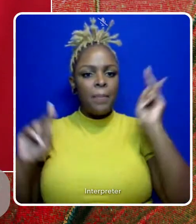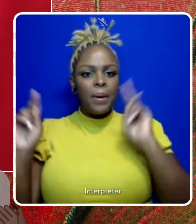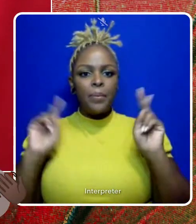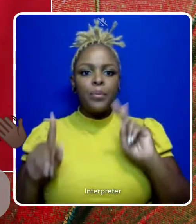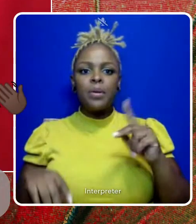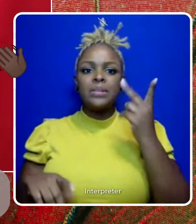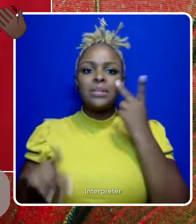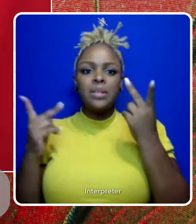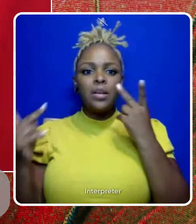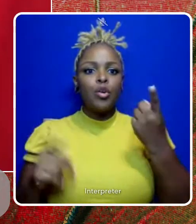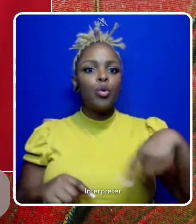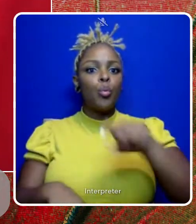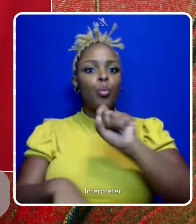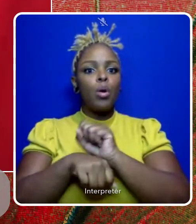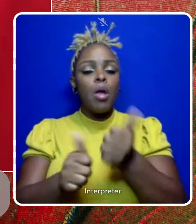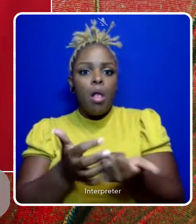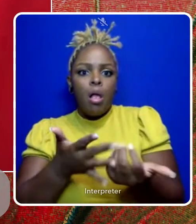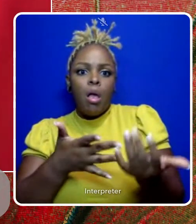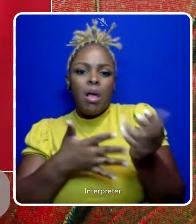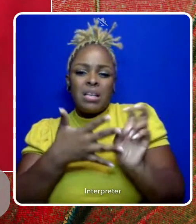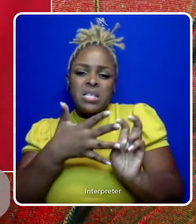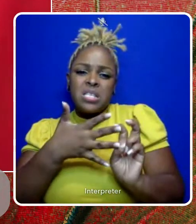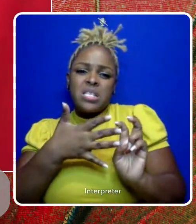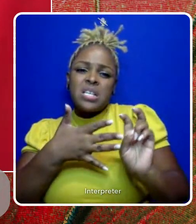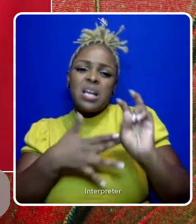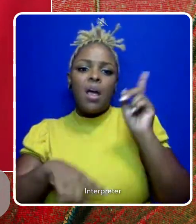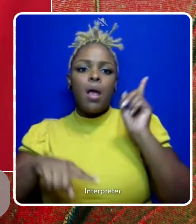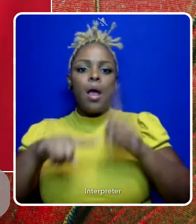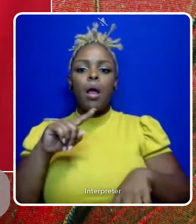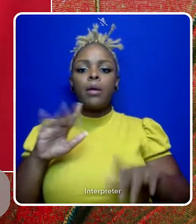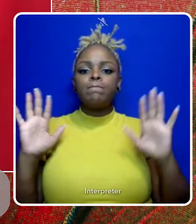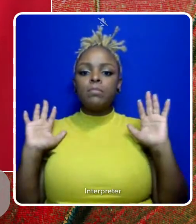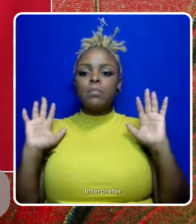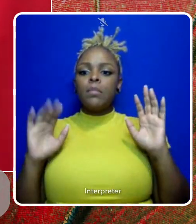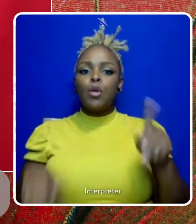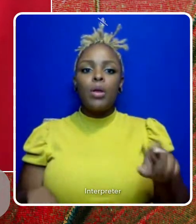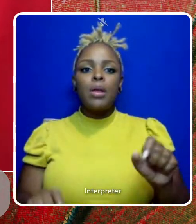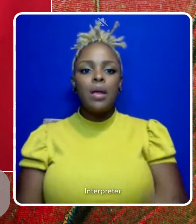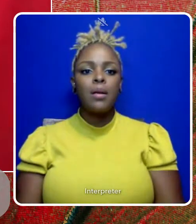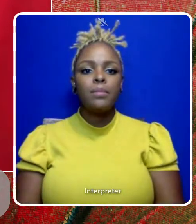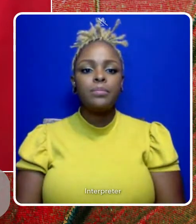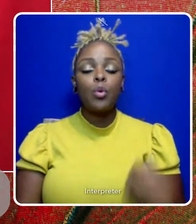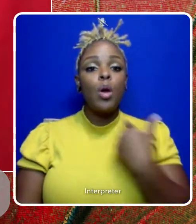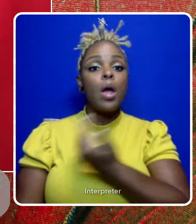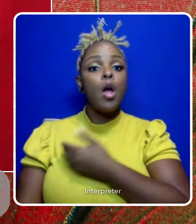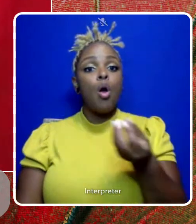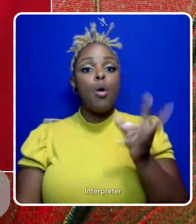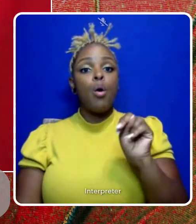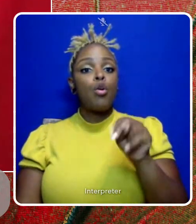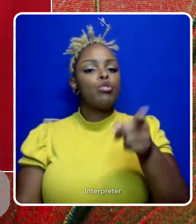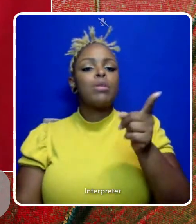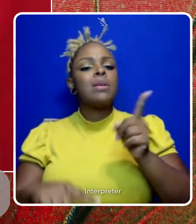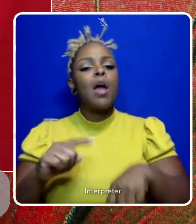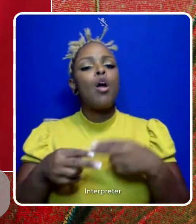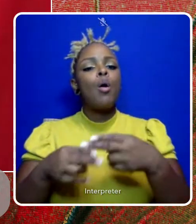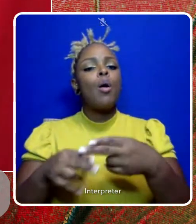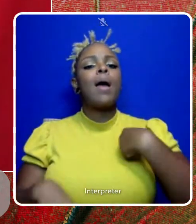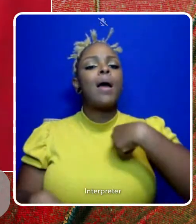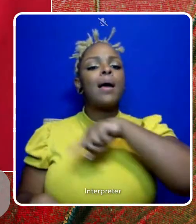better stimulant, and you can't say we're unjust. We're just getting our justice. This is just us